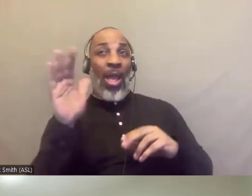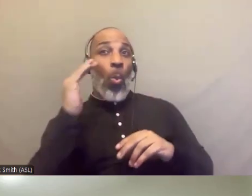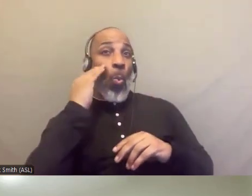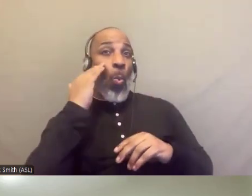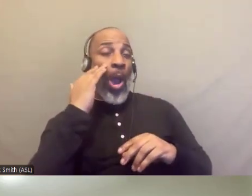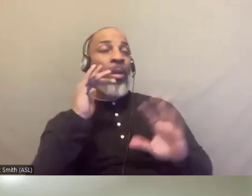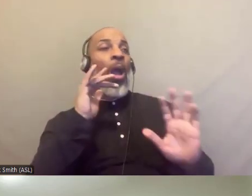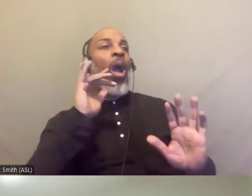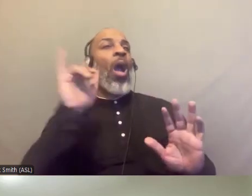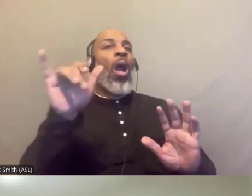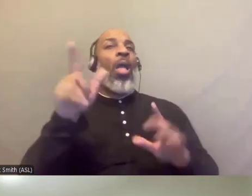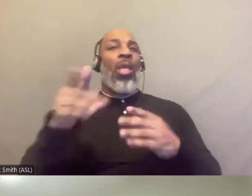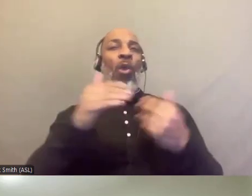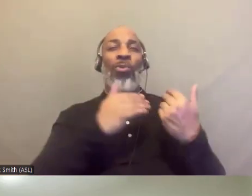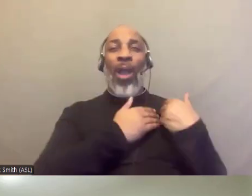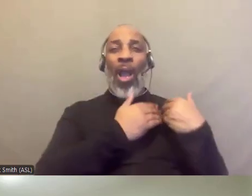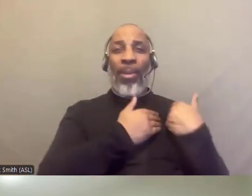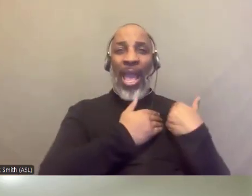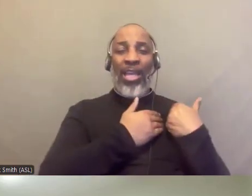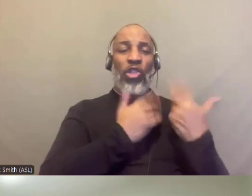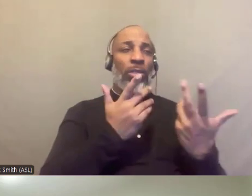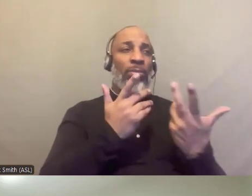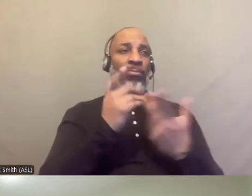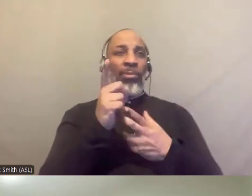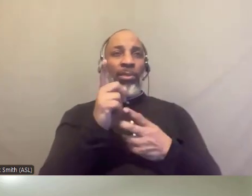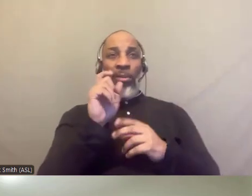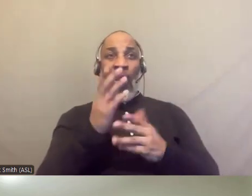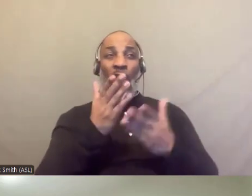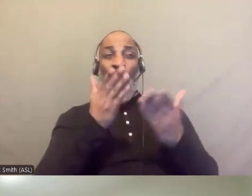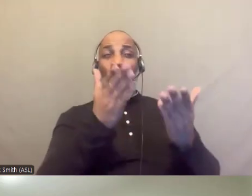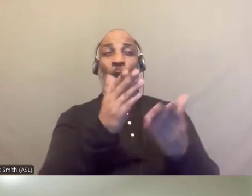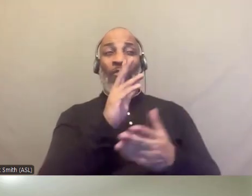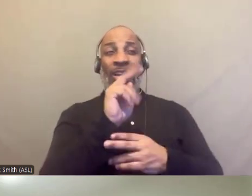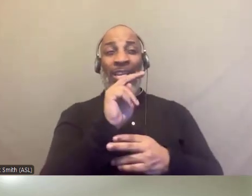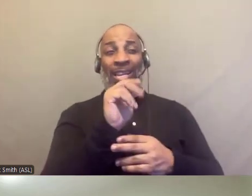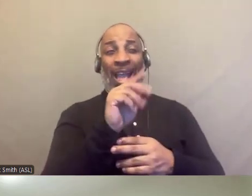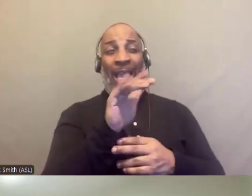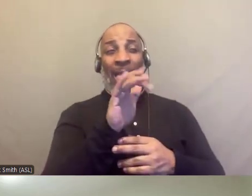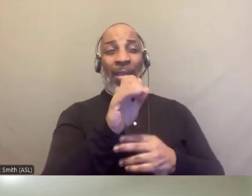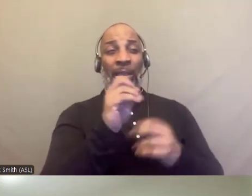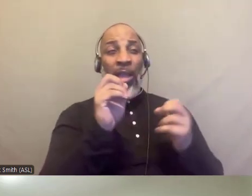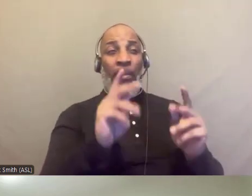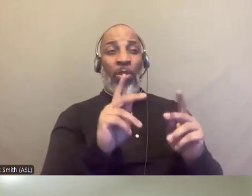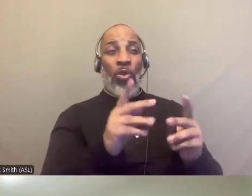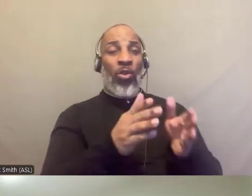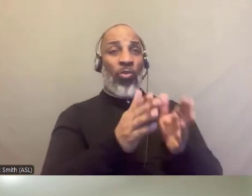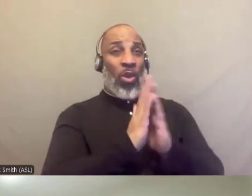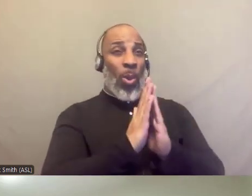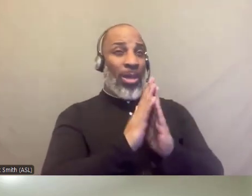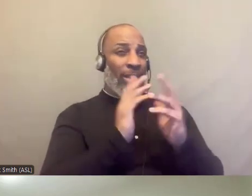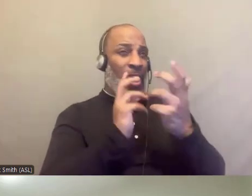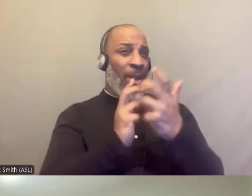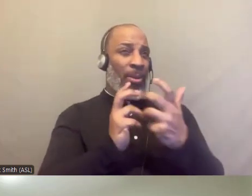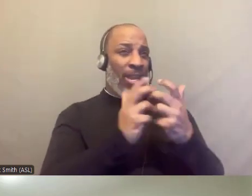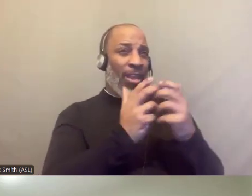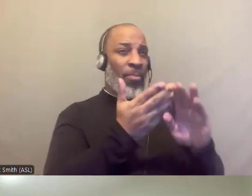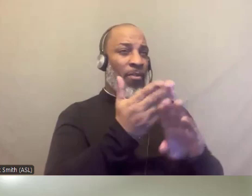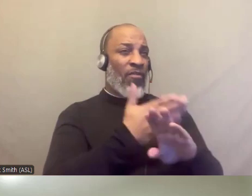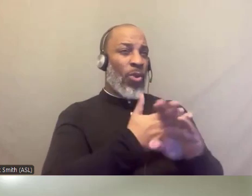their obligation to at least offer Natalie the opportunity to request an accommodation before they terminate